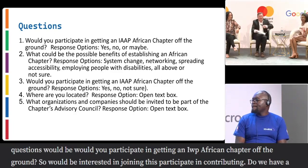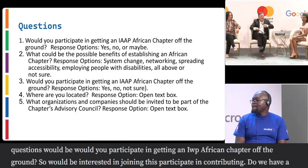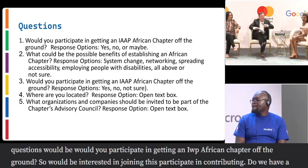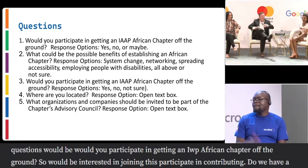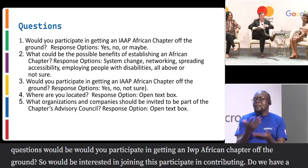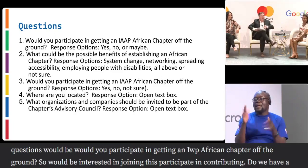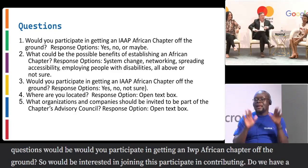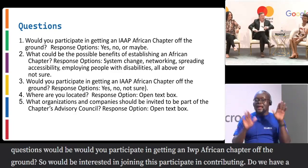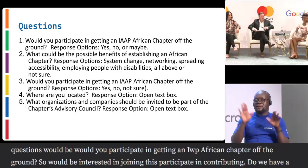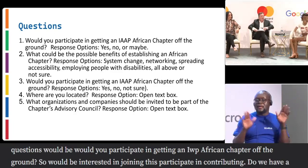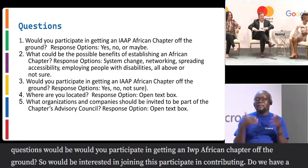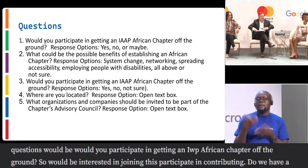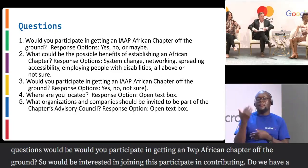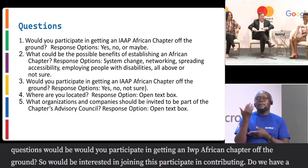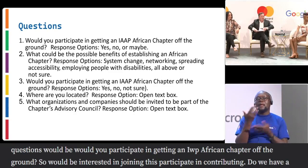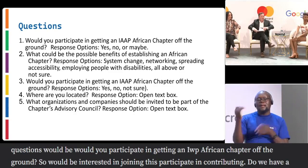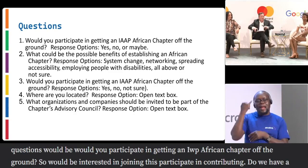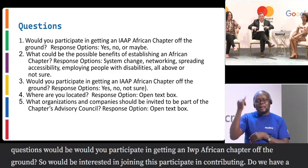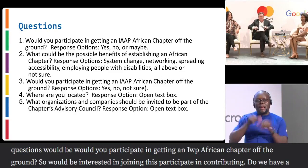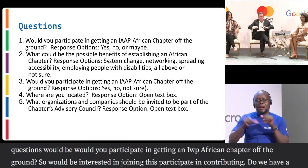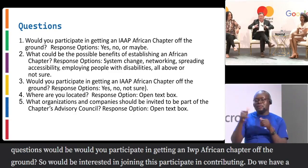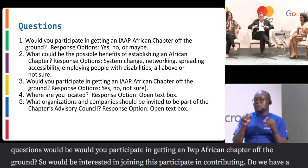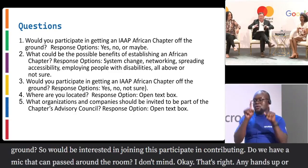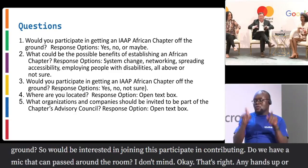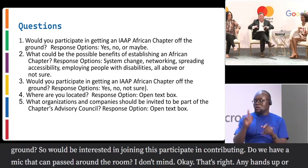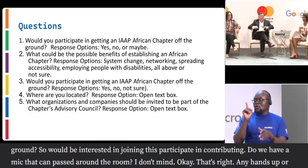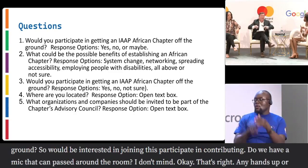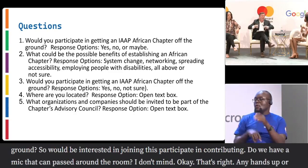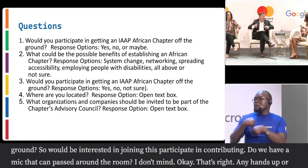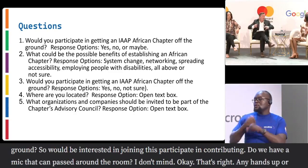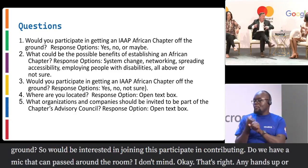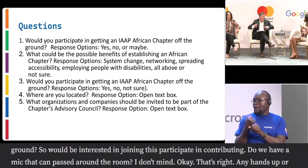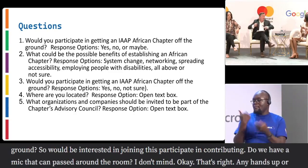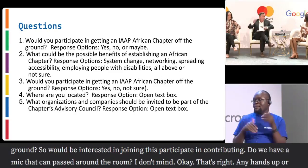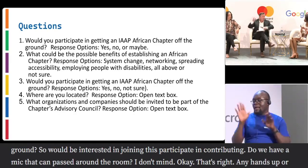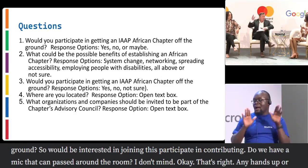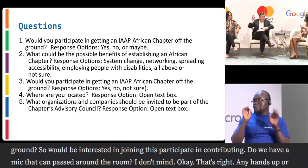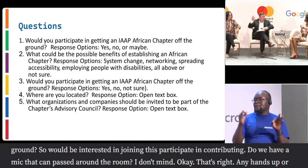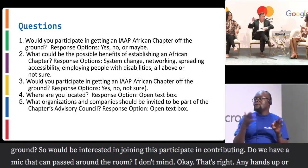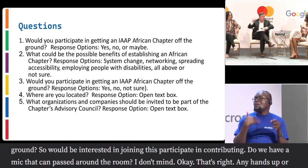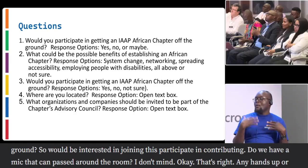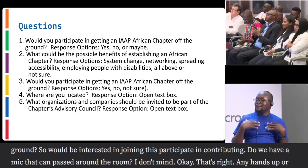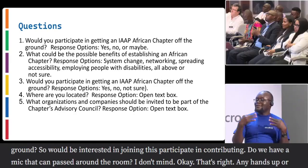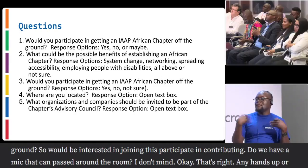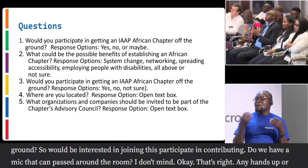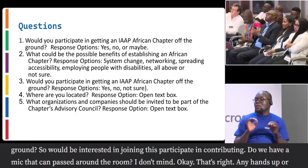Any hands up or any thoughts around, any questions around that? Would y'all be interested? Maybe hands up if you would be interested,